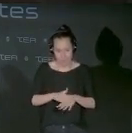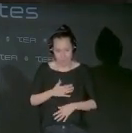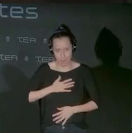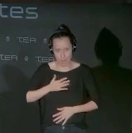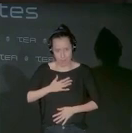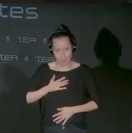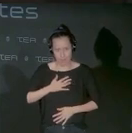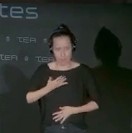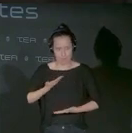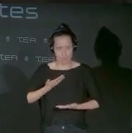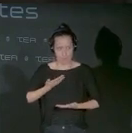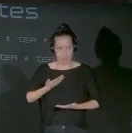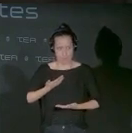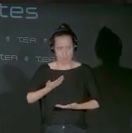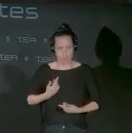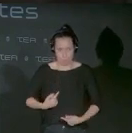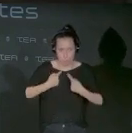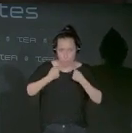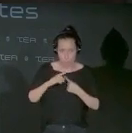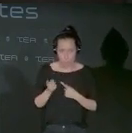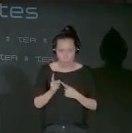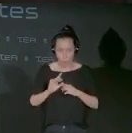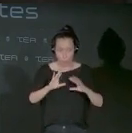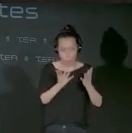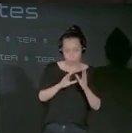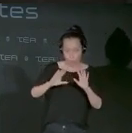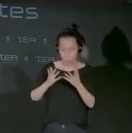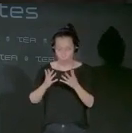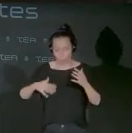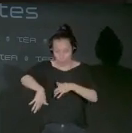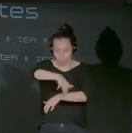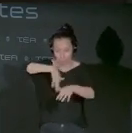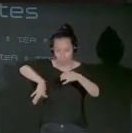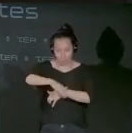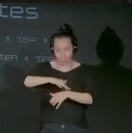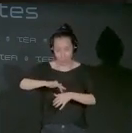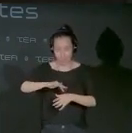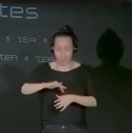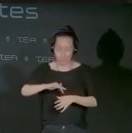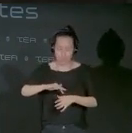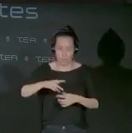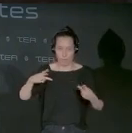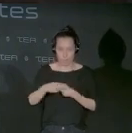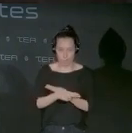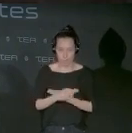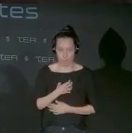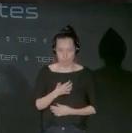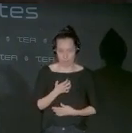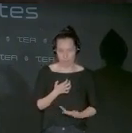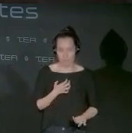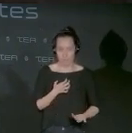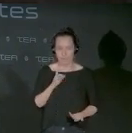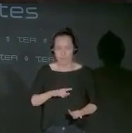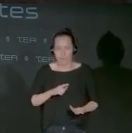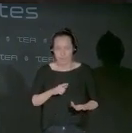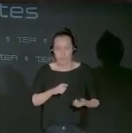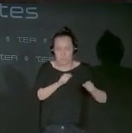cross-platform playing, which can maybe give some insights in terms of